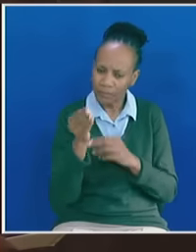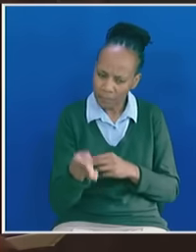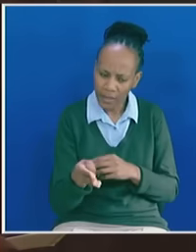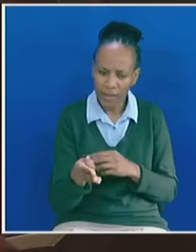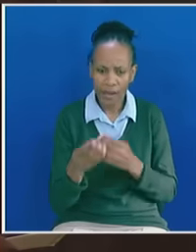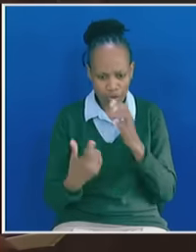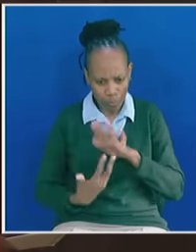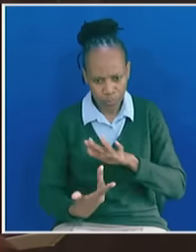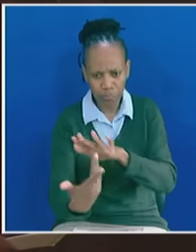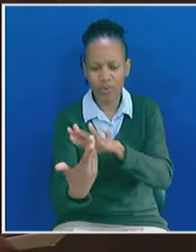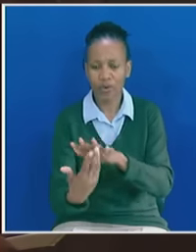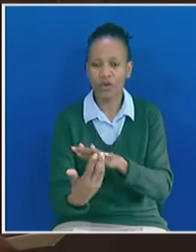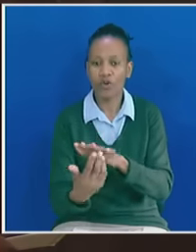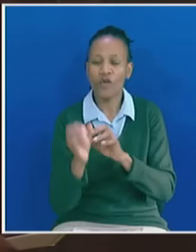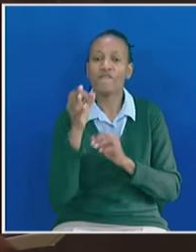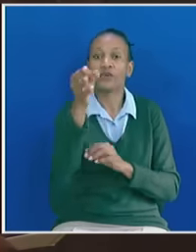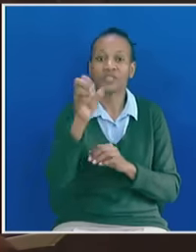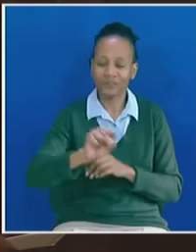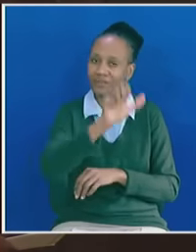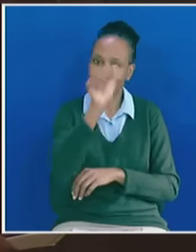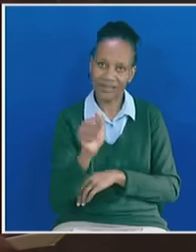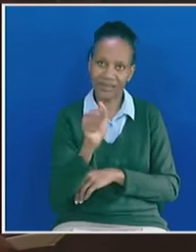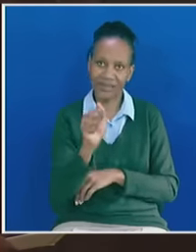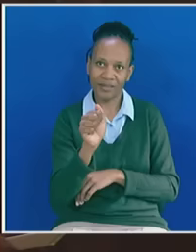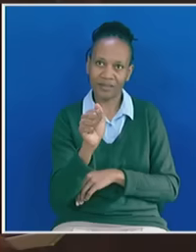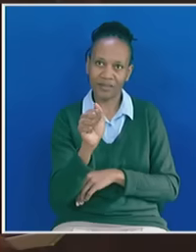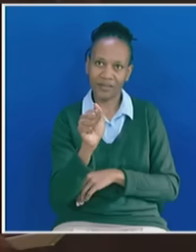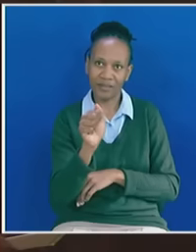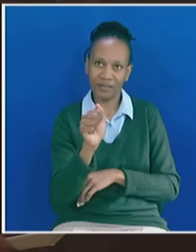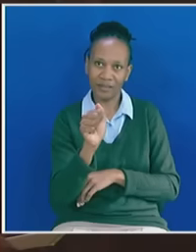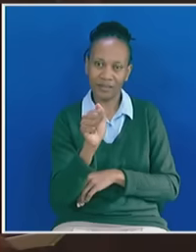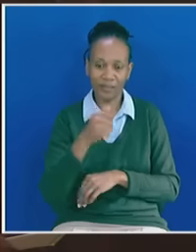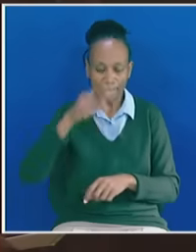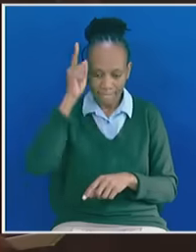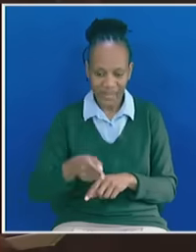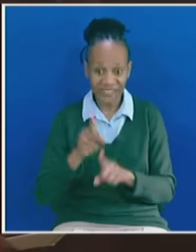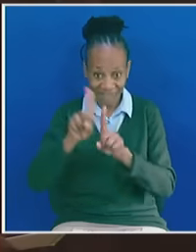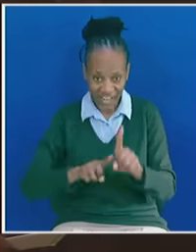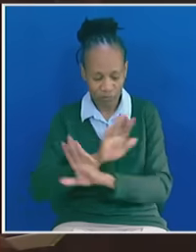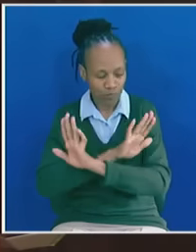aspiration of future generation of this country. We do dare not fail them.